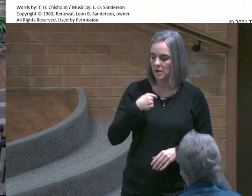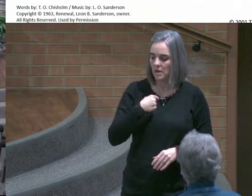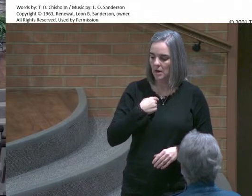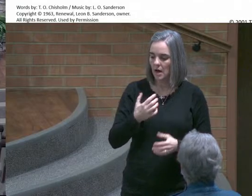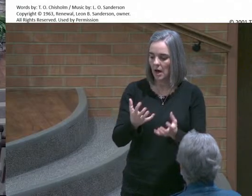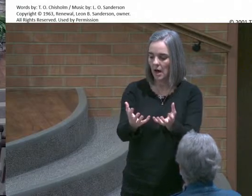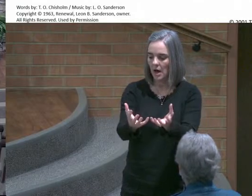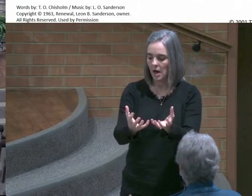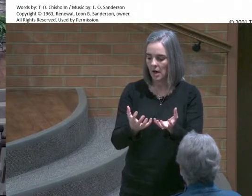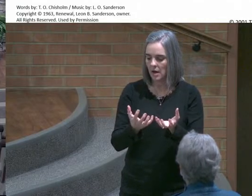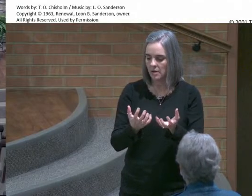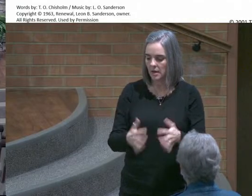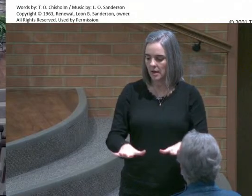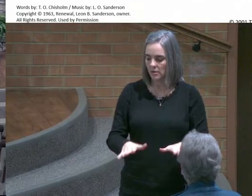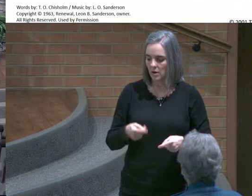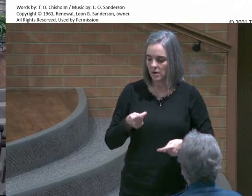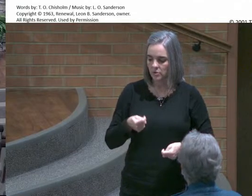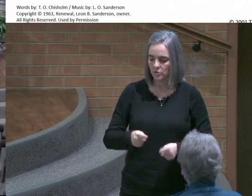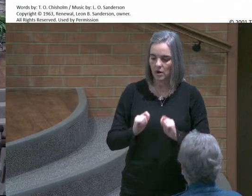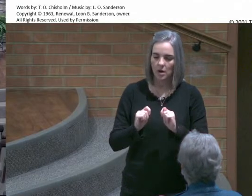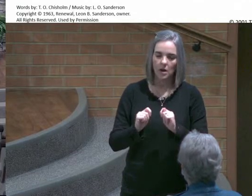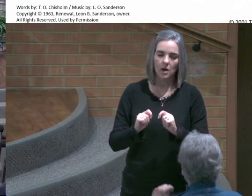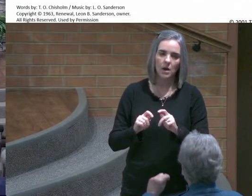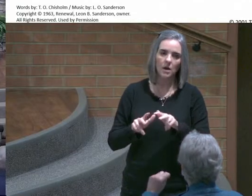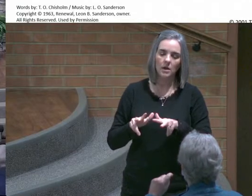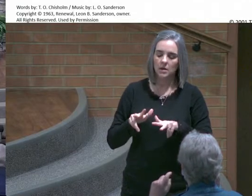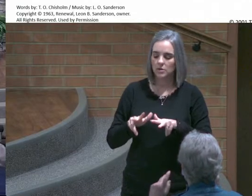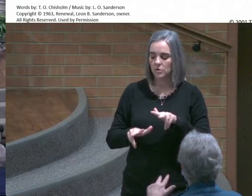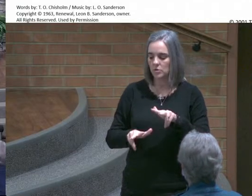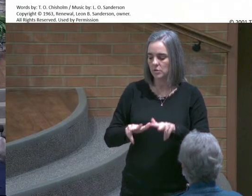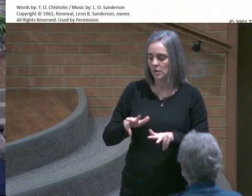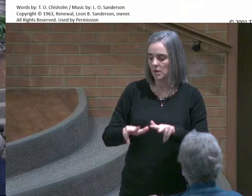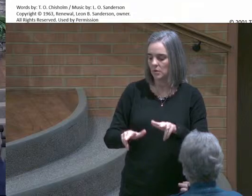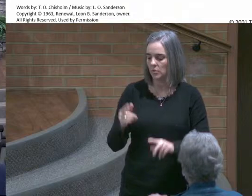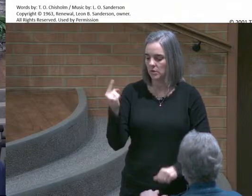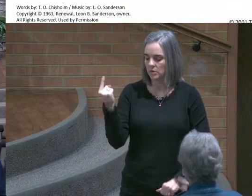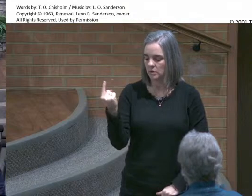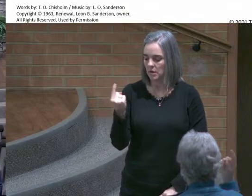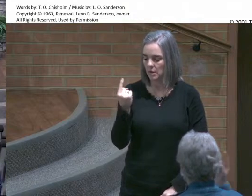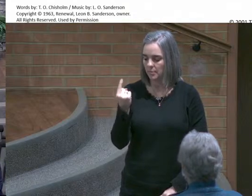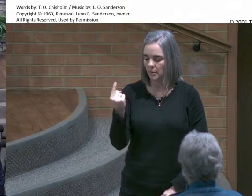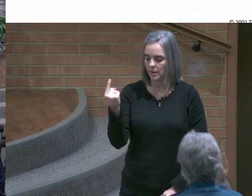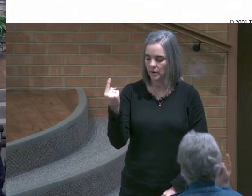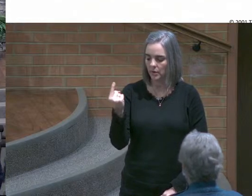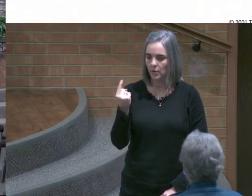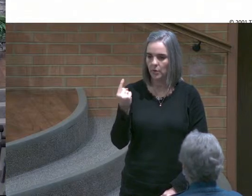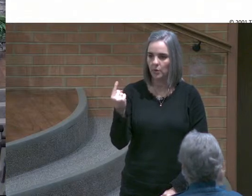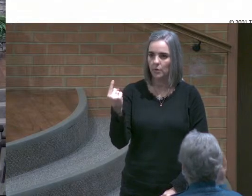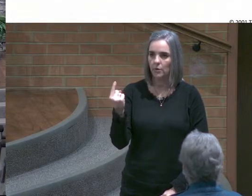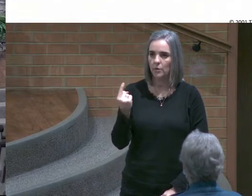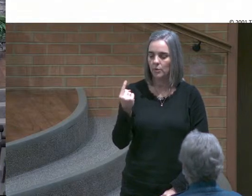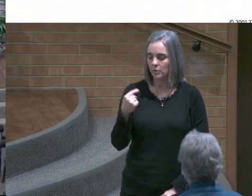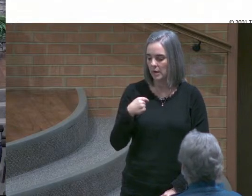without Thee. I dare not try to take one step